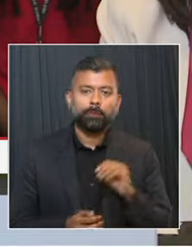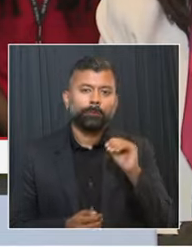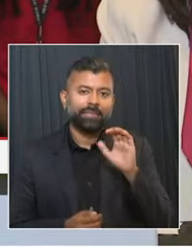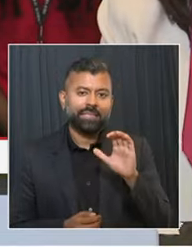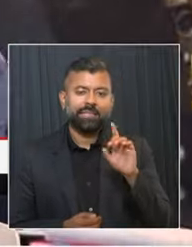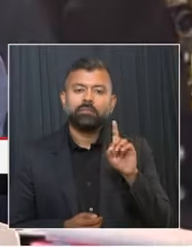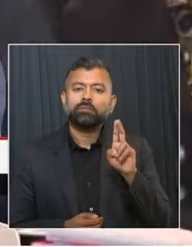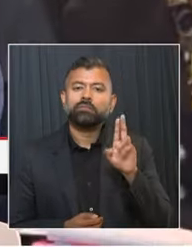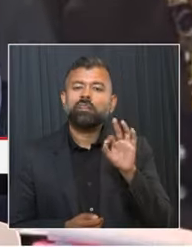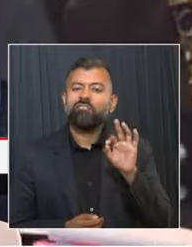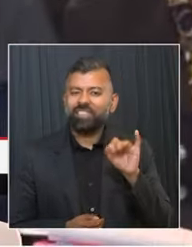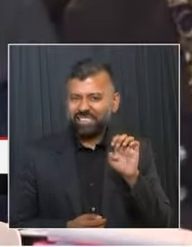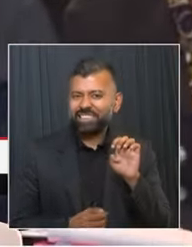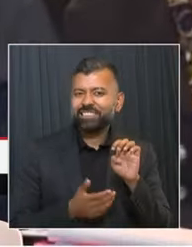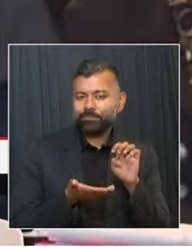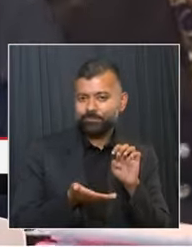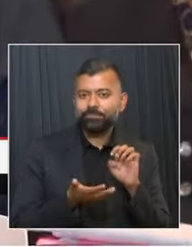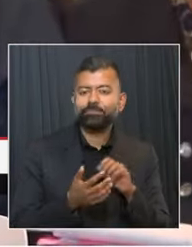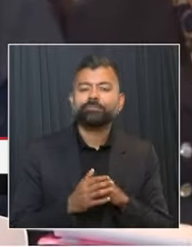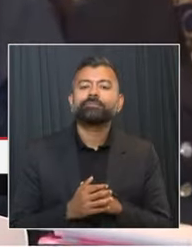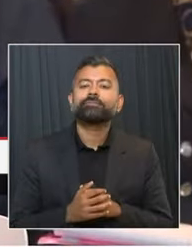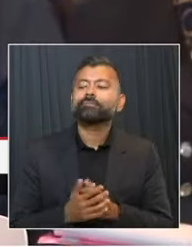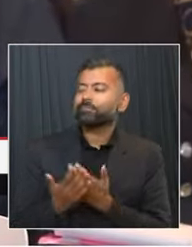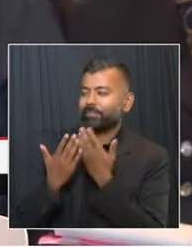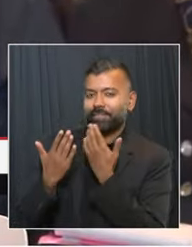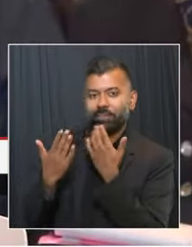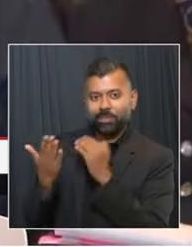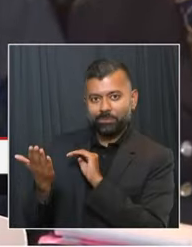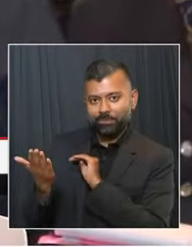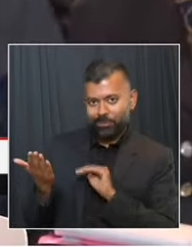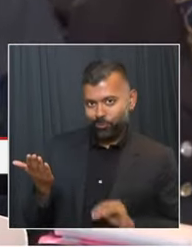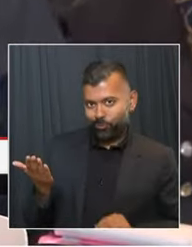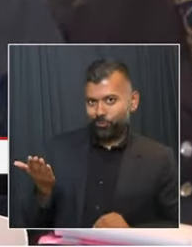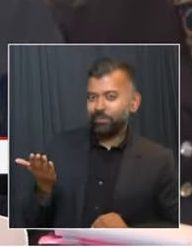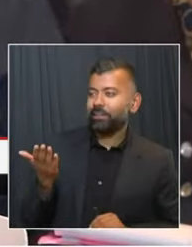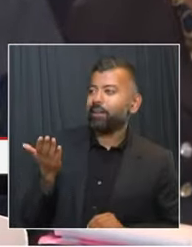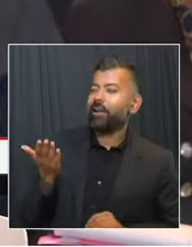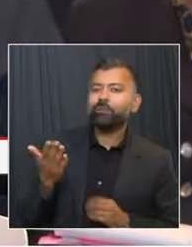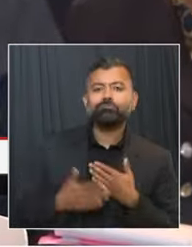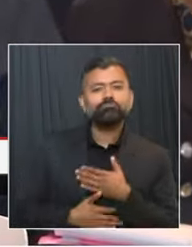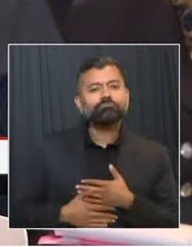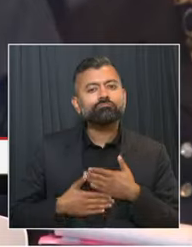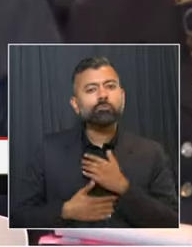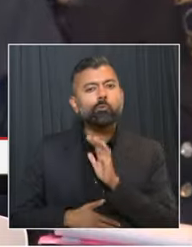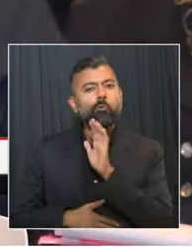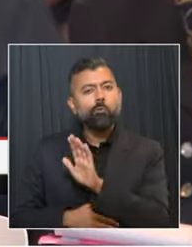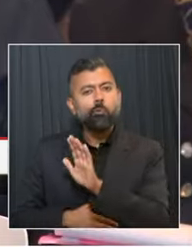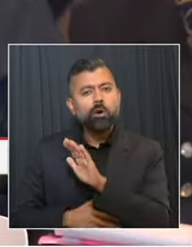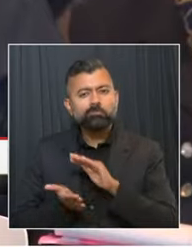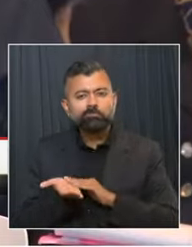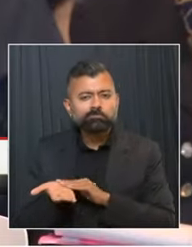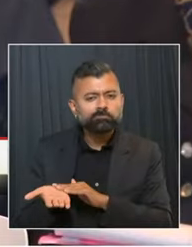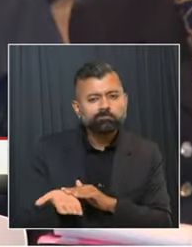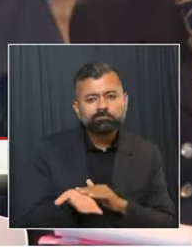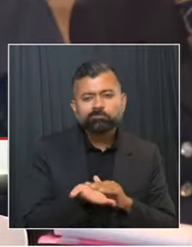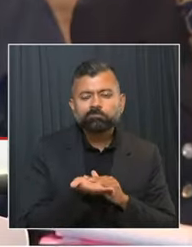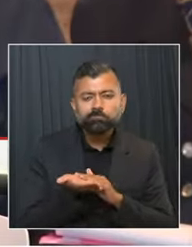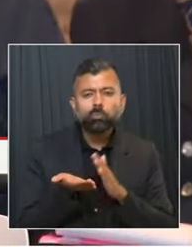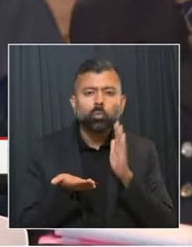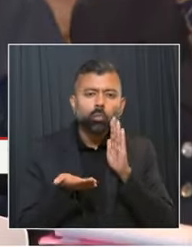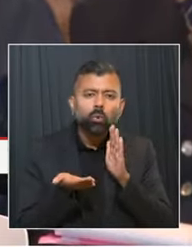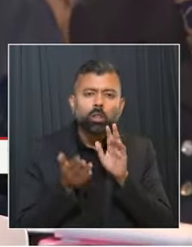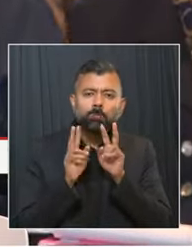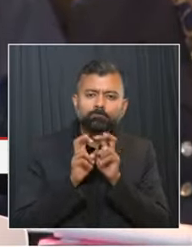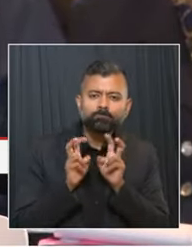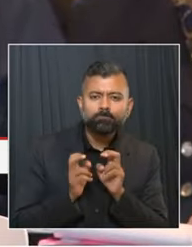through our process of oversight and conducting hearings, albeit a truncated process given the timing in which we received the